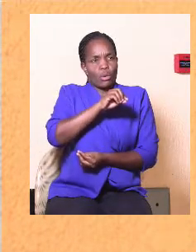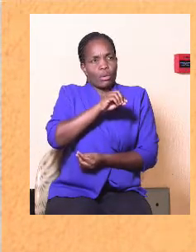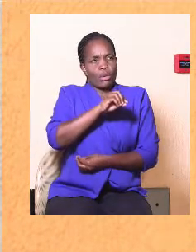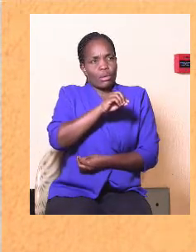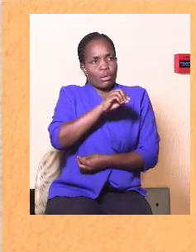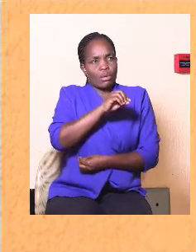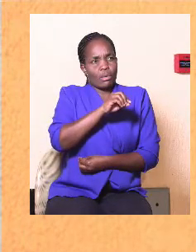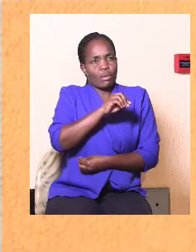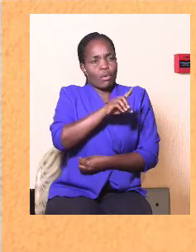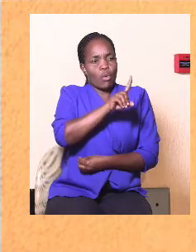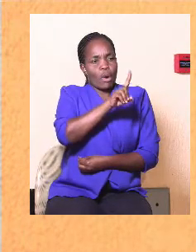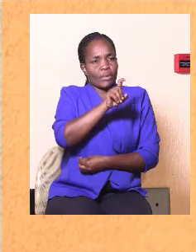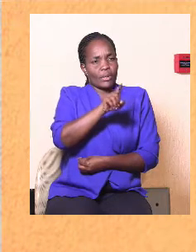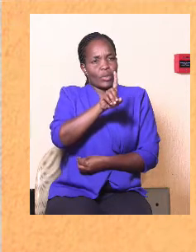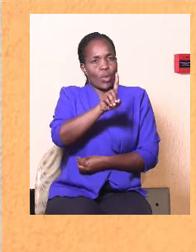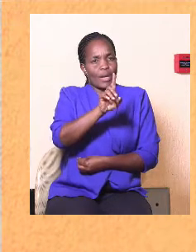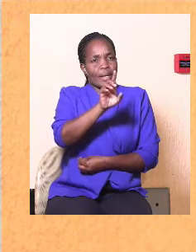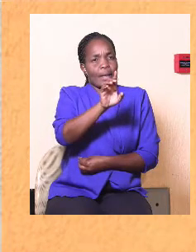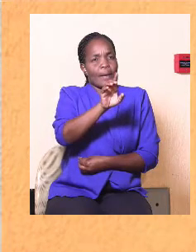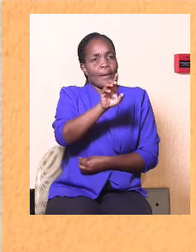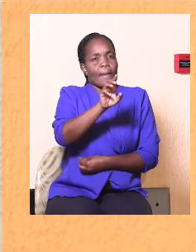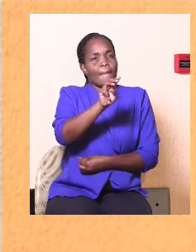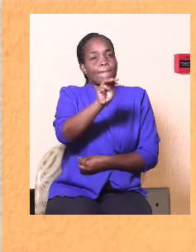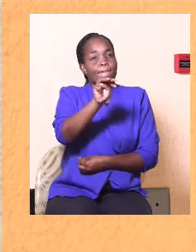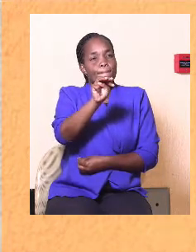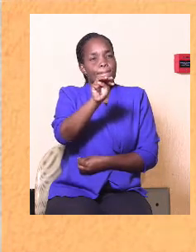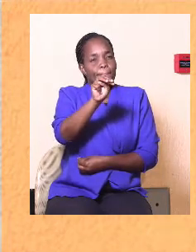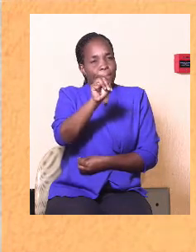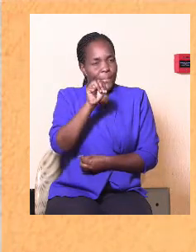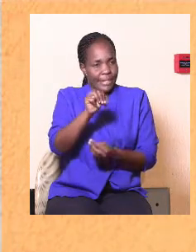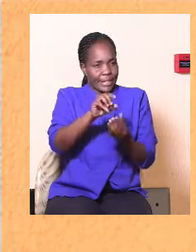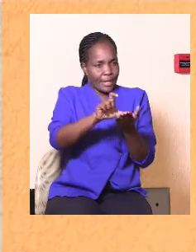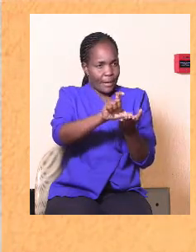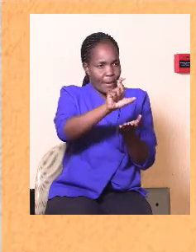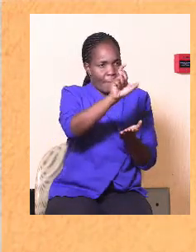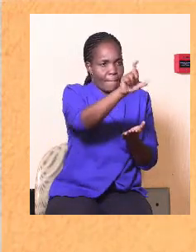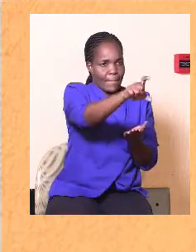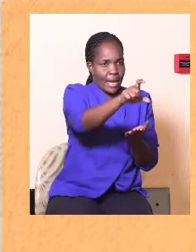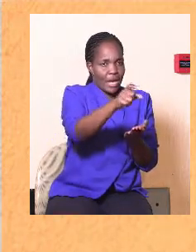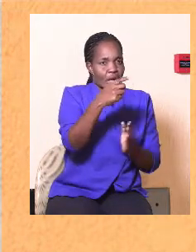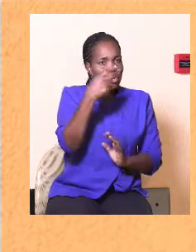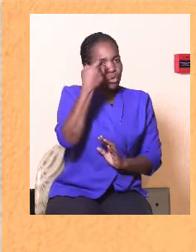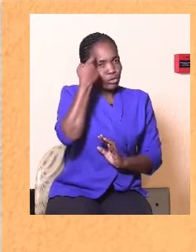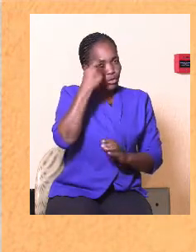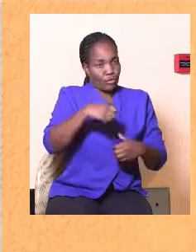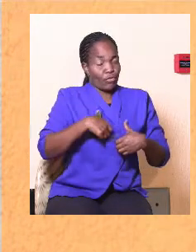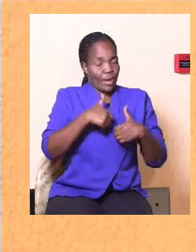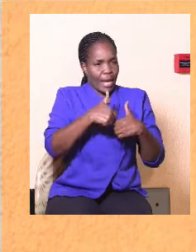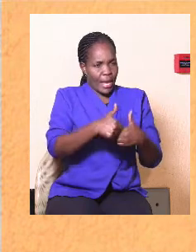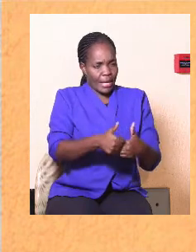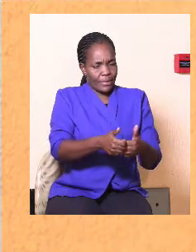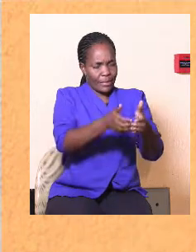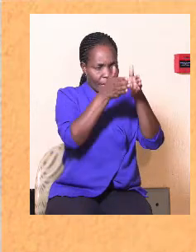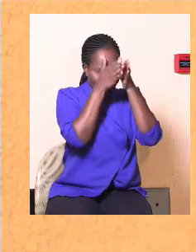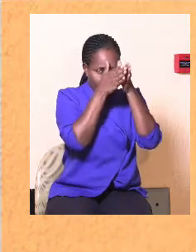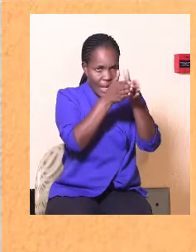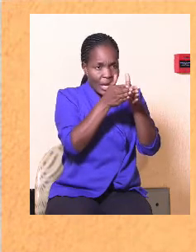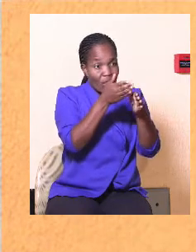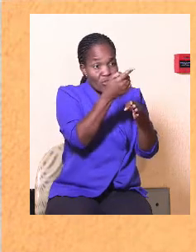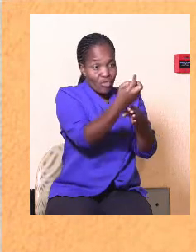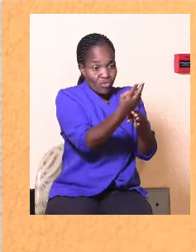towards the health sector to procure the necessities they need to fight and combat